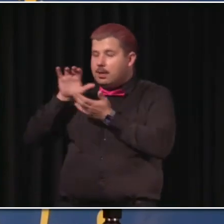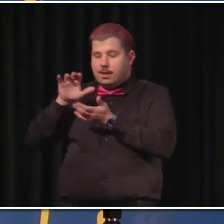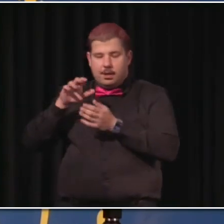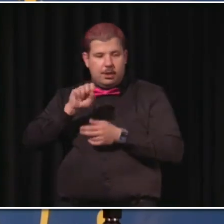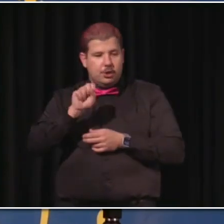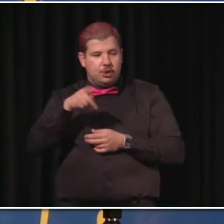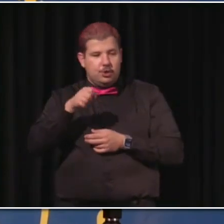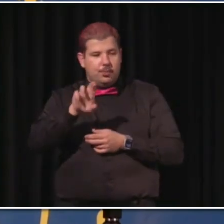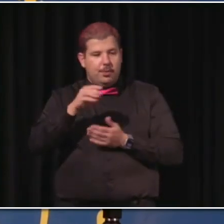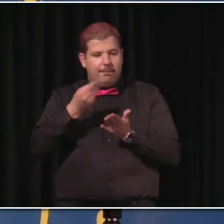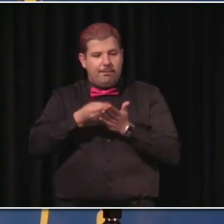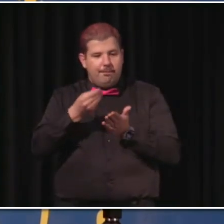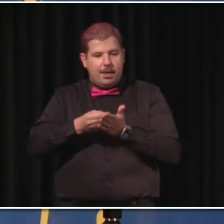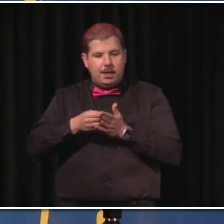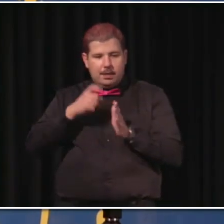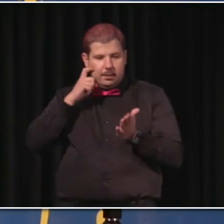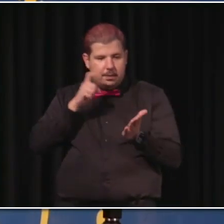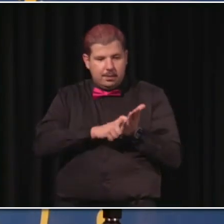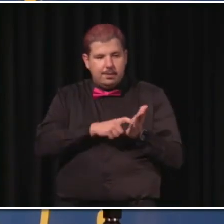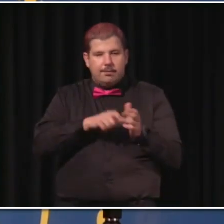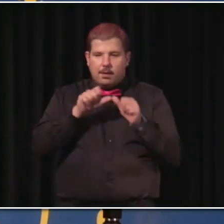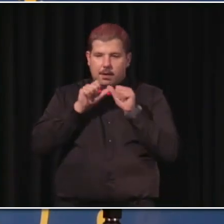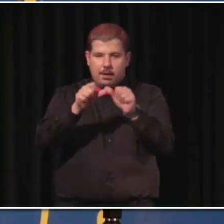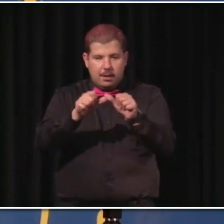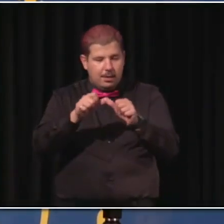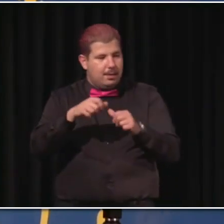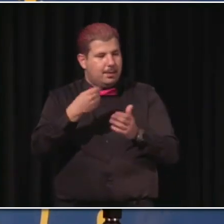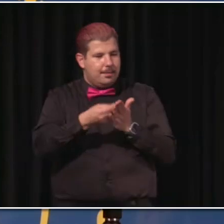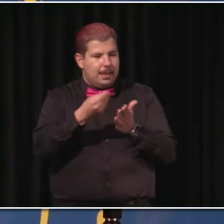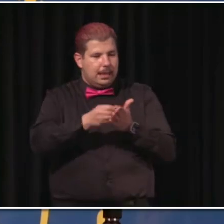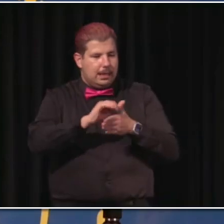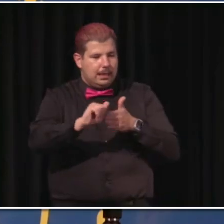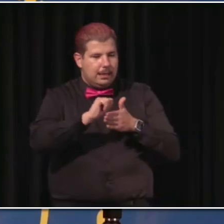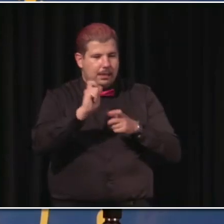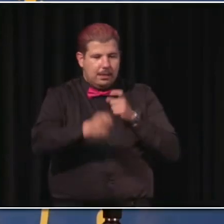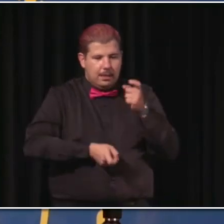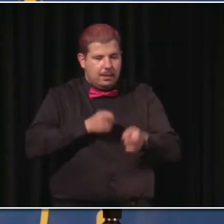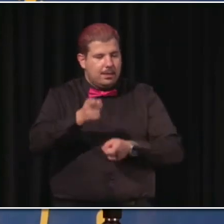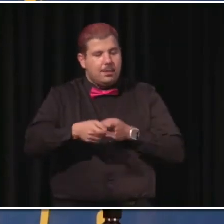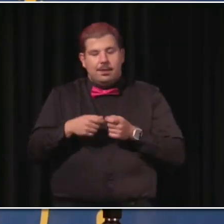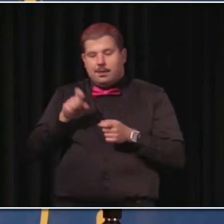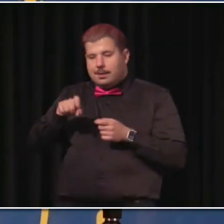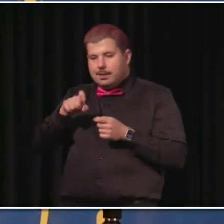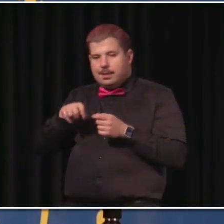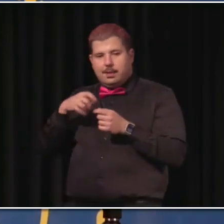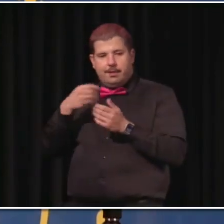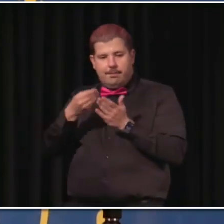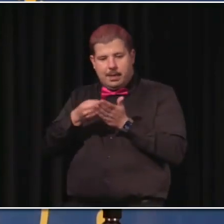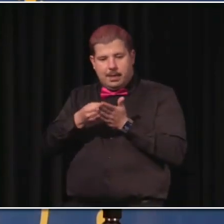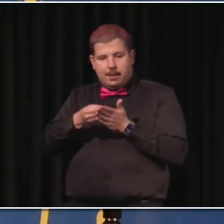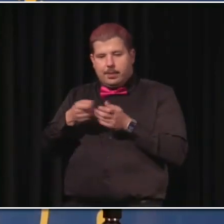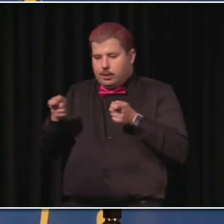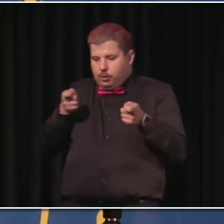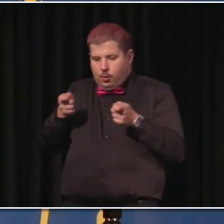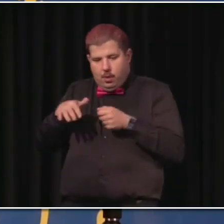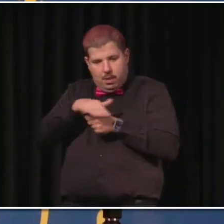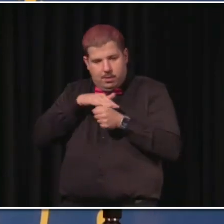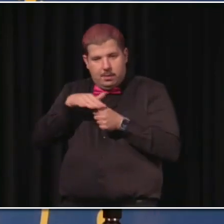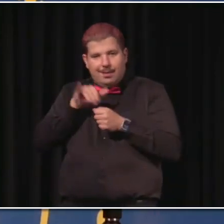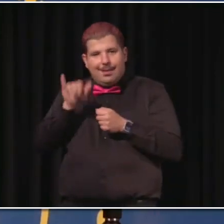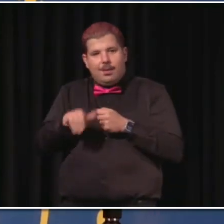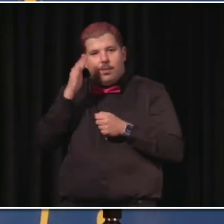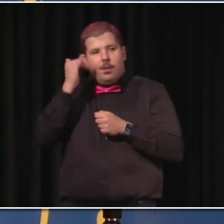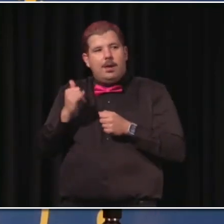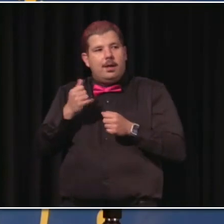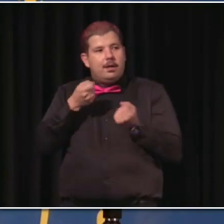designation for long-term cleanup dollars. And we also need funding that we control locally. That's why I'm